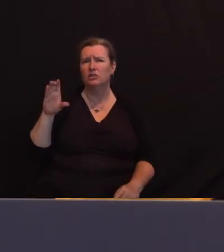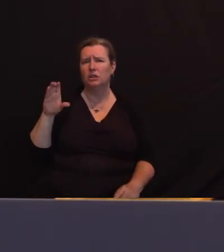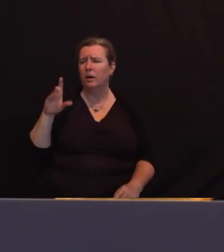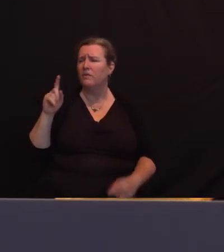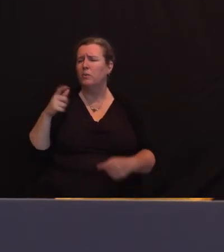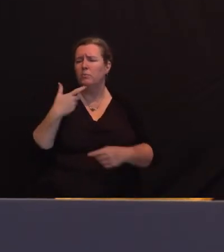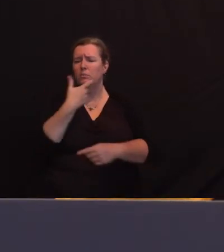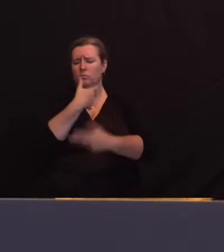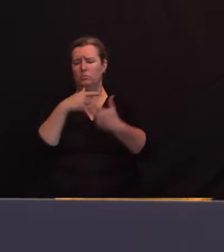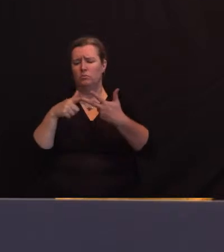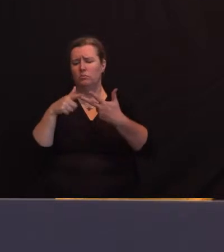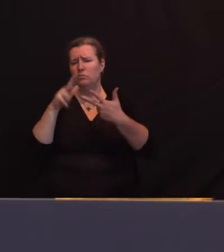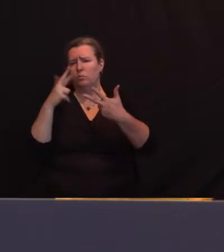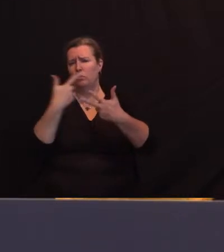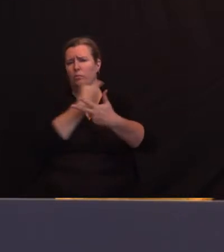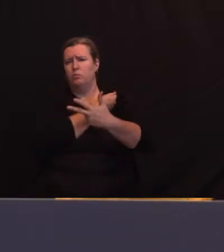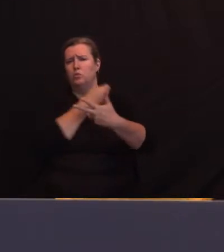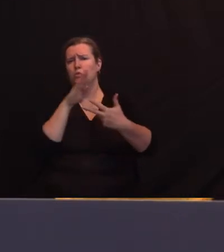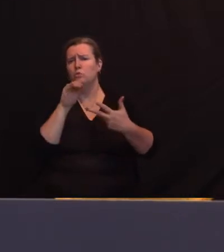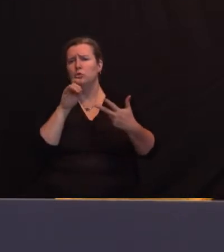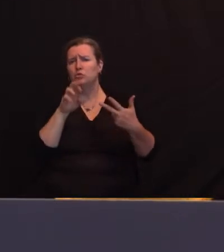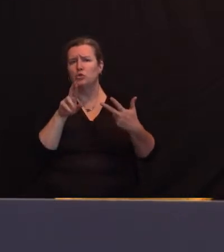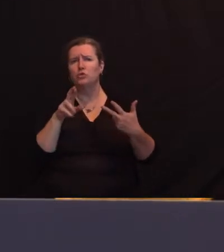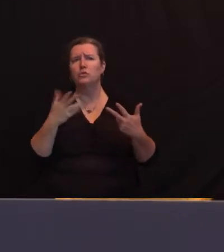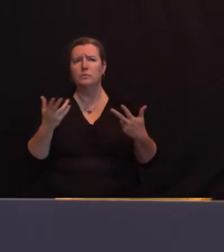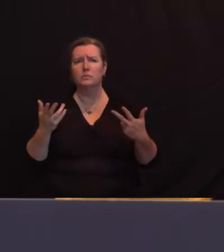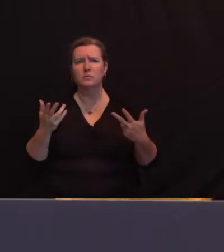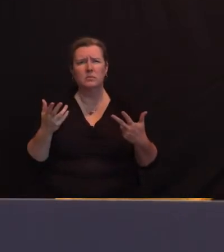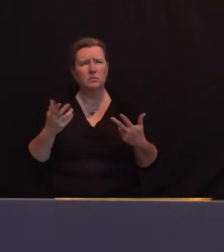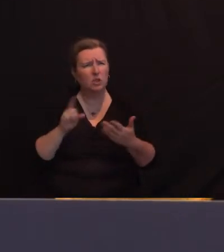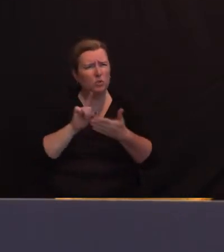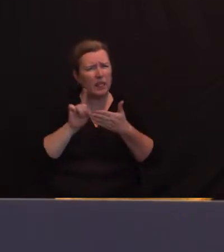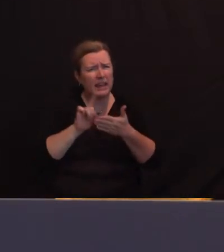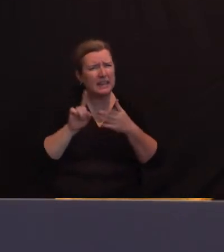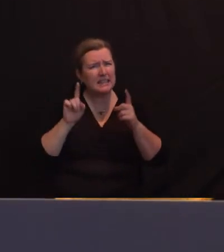there, as well as, you said, weekly testing data for under 18.